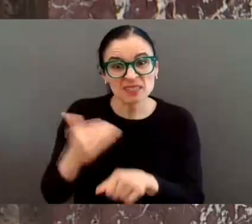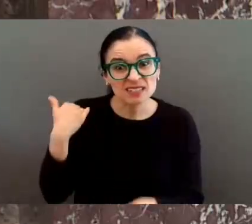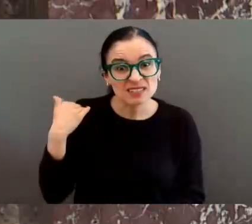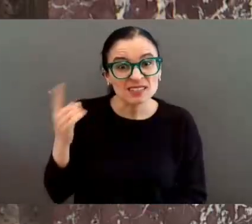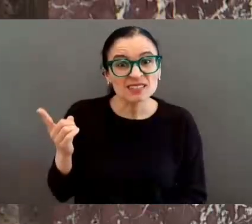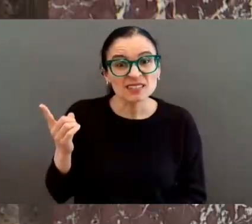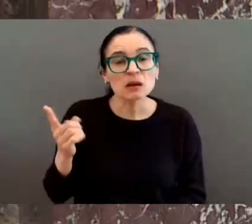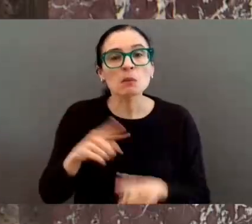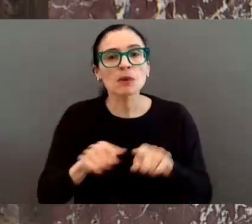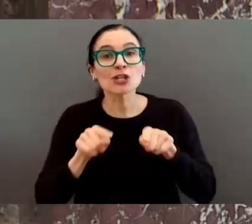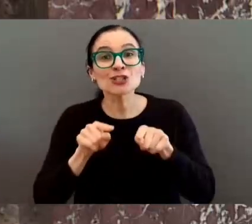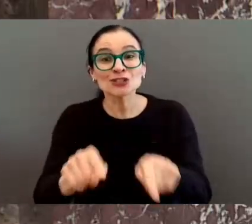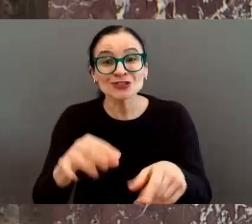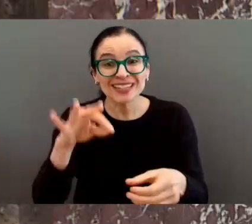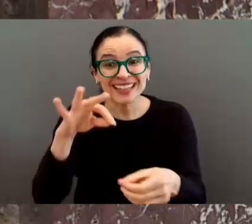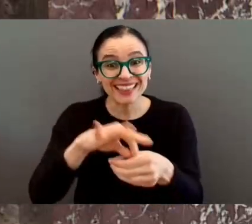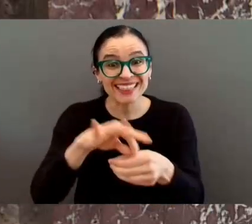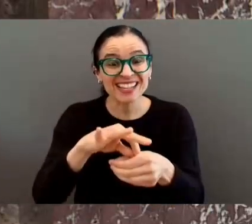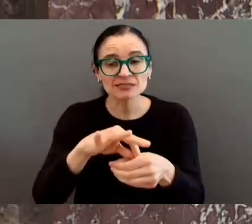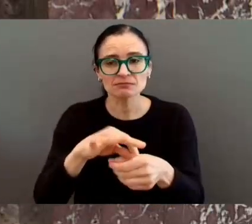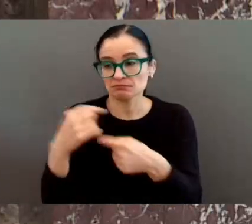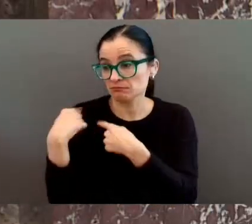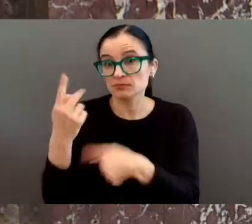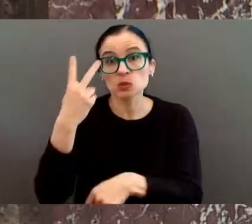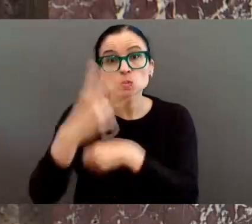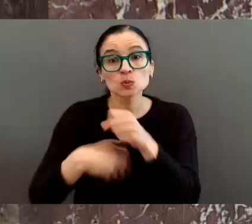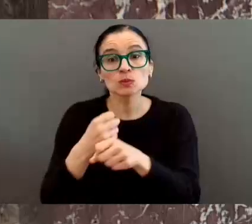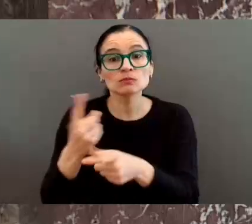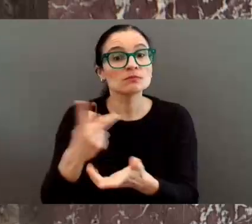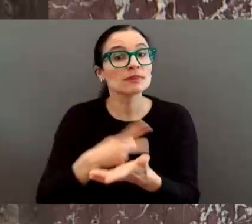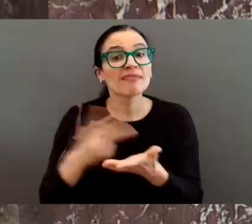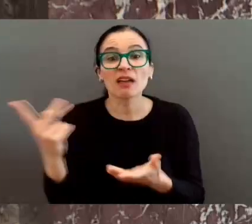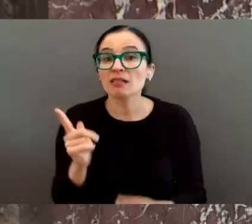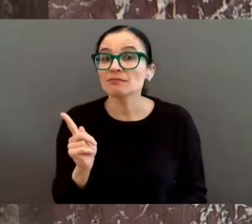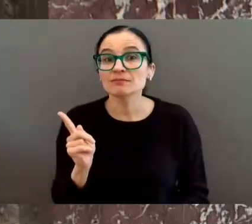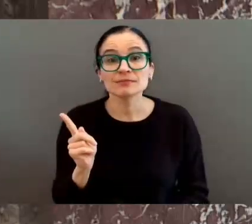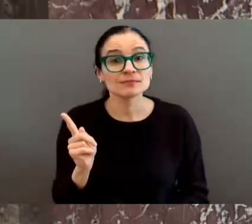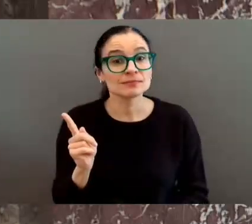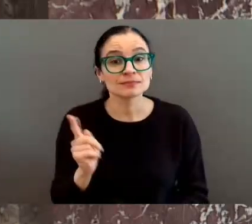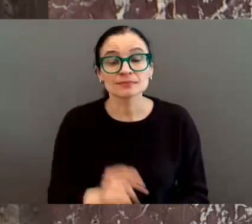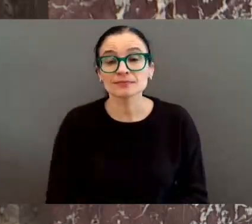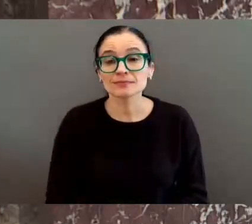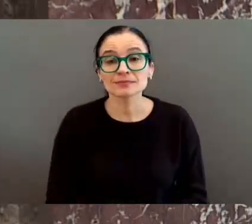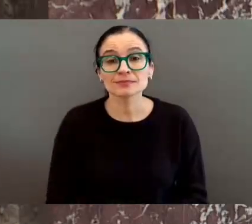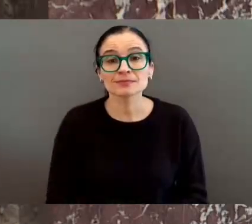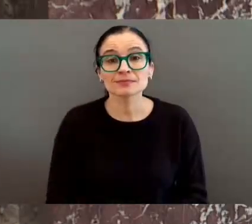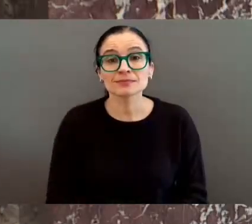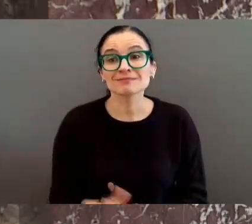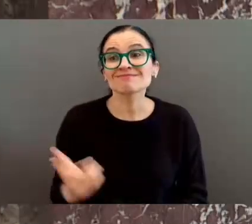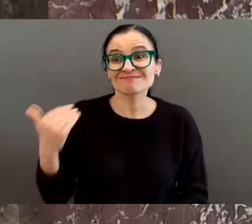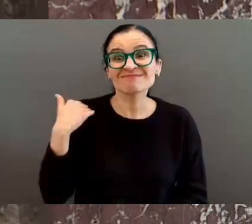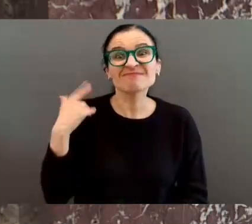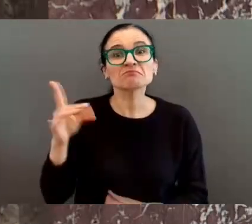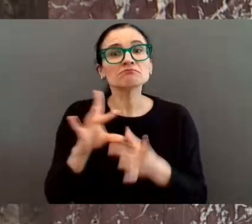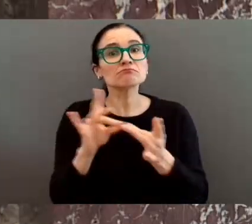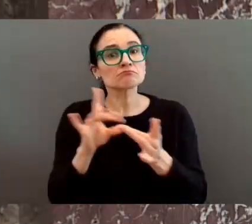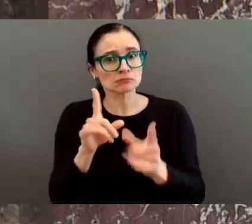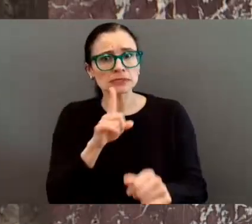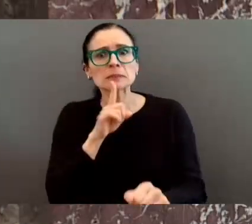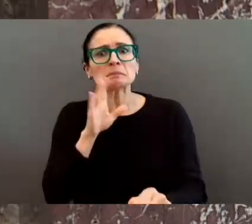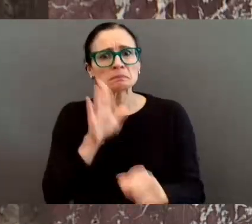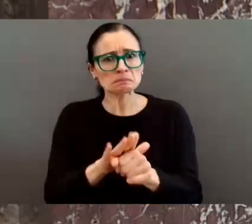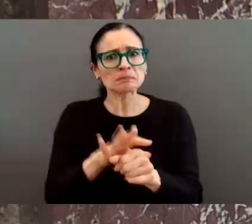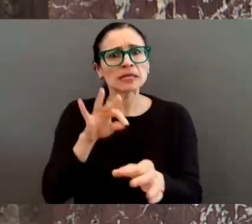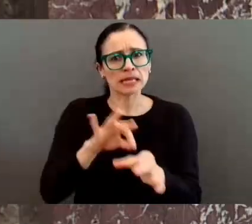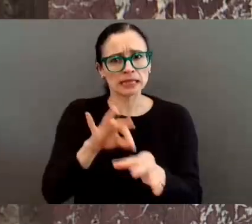he said, and his commitment in the convention election, as he just said the other day, whether the plans the province has underway and commitments the province